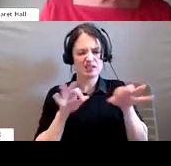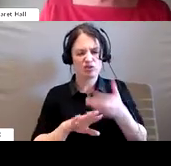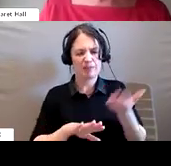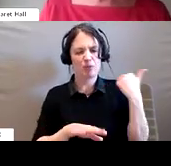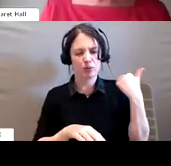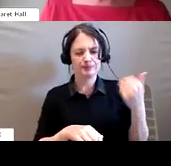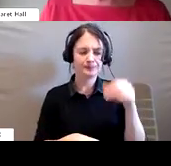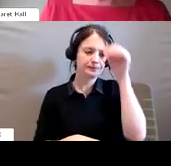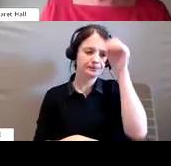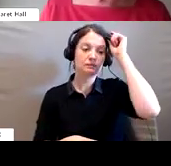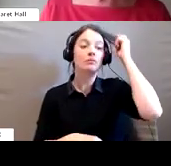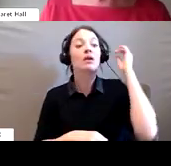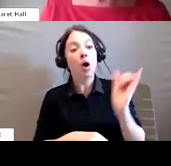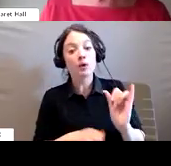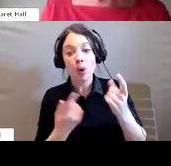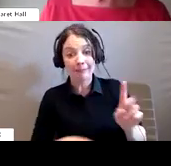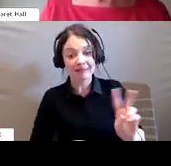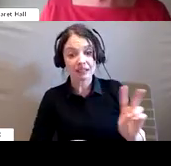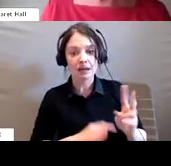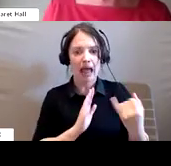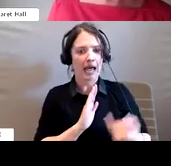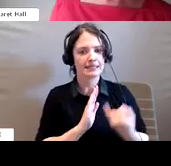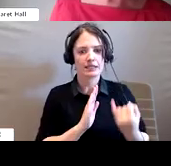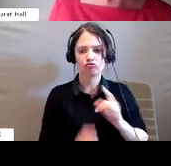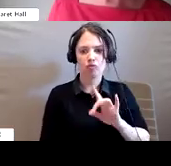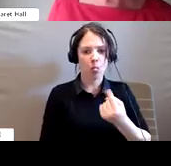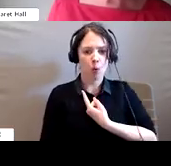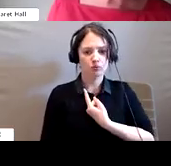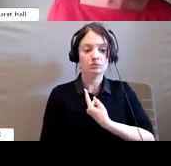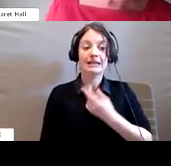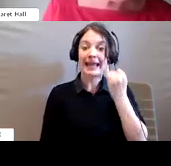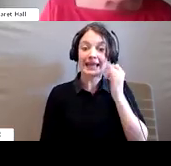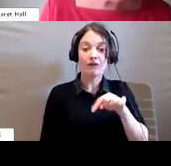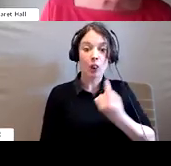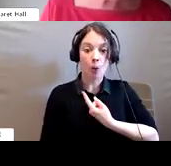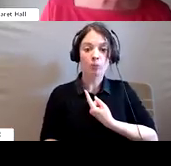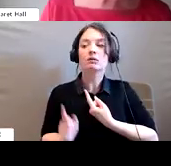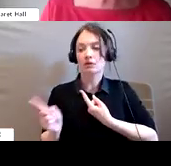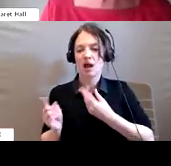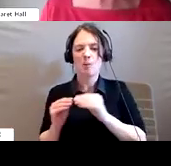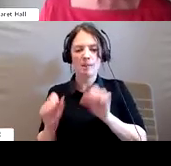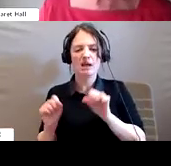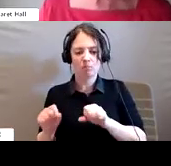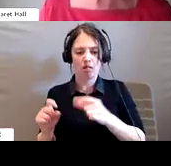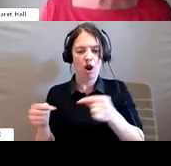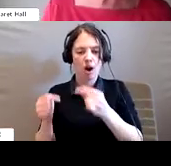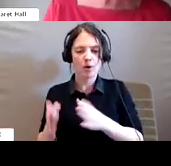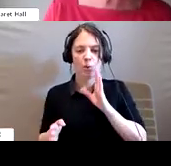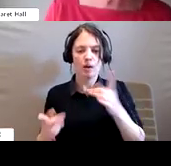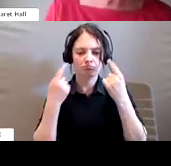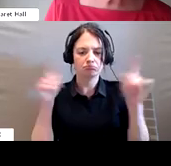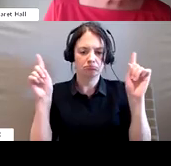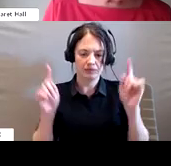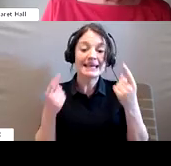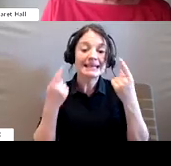Isolation of the victim is also key to the perpetrator's success. Success here in quotes, of course, success from their